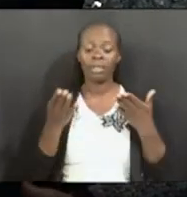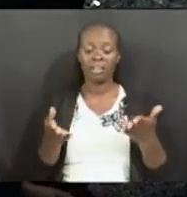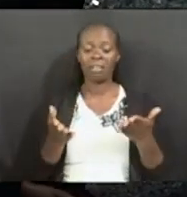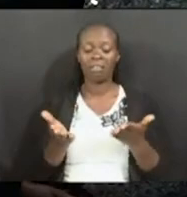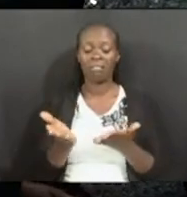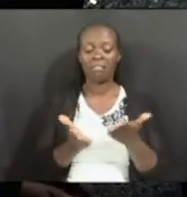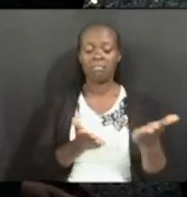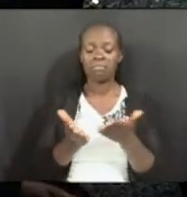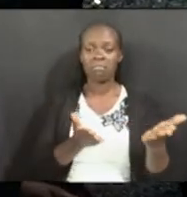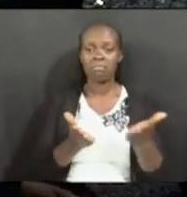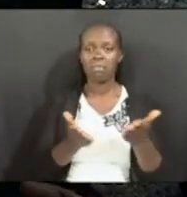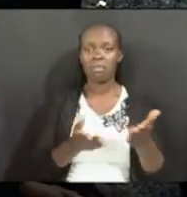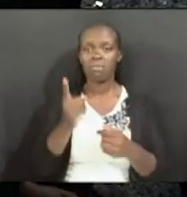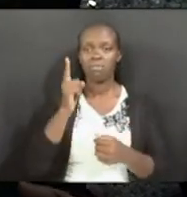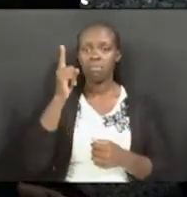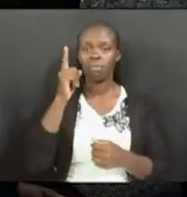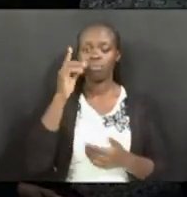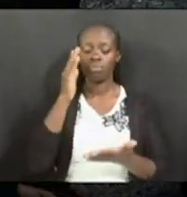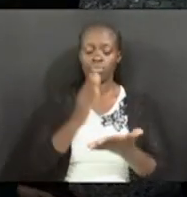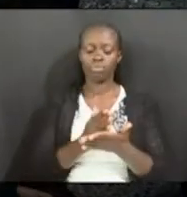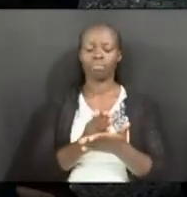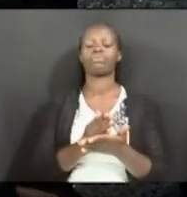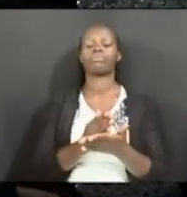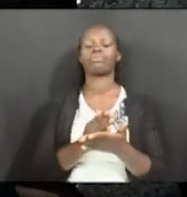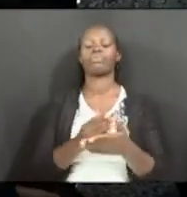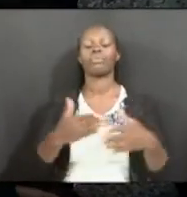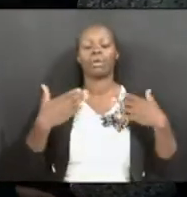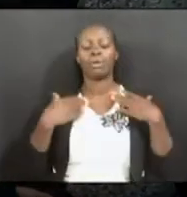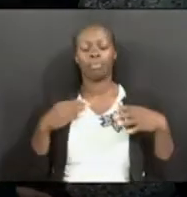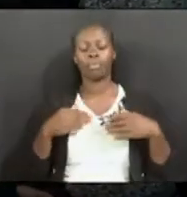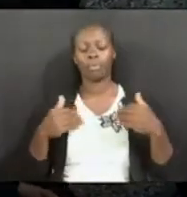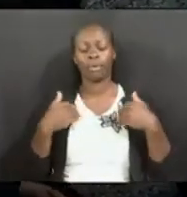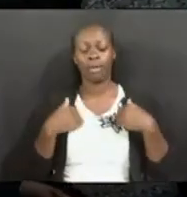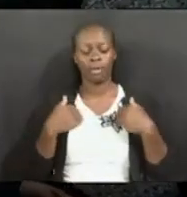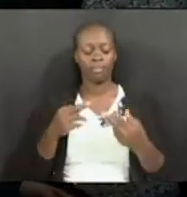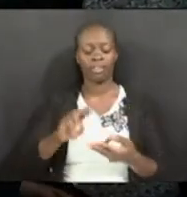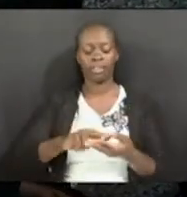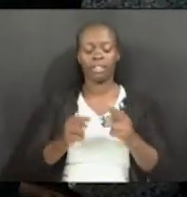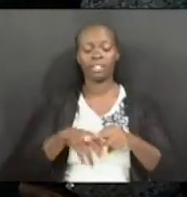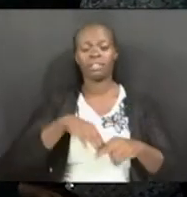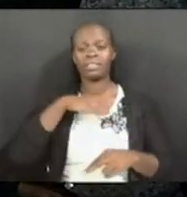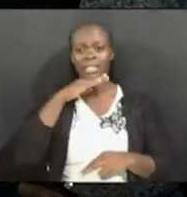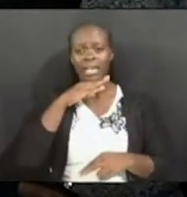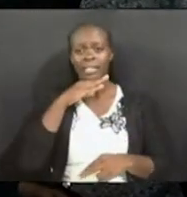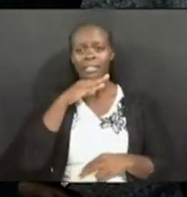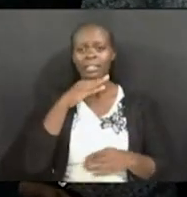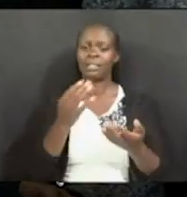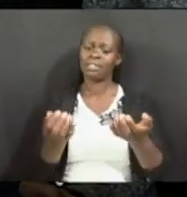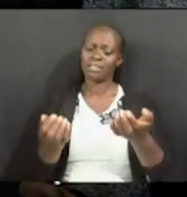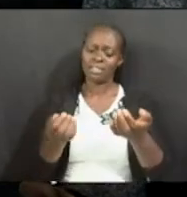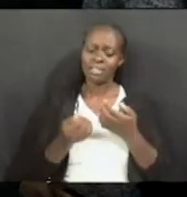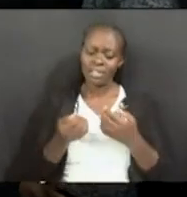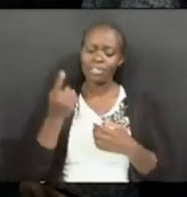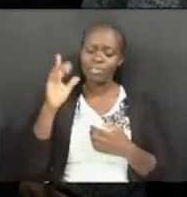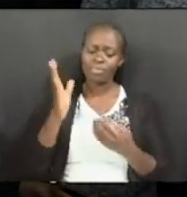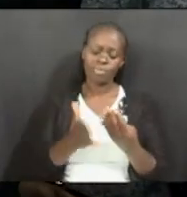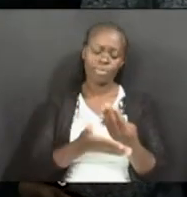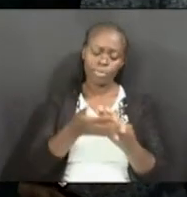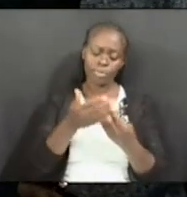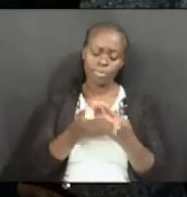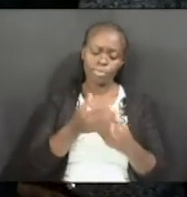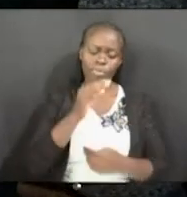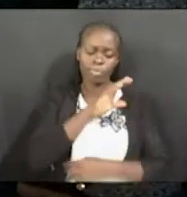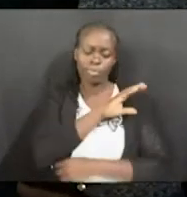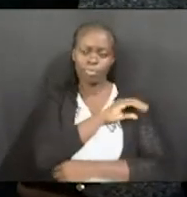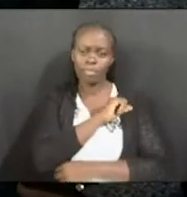people who have lost their dear ones. Father, they need consolation from you. Father, we need your hand that will hold us tight